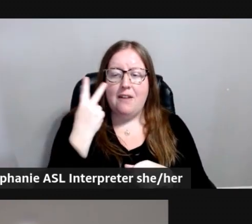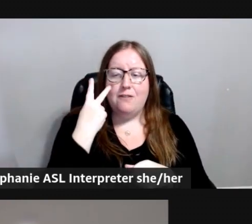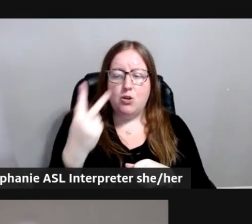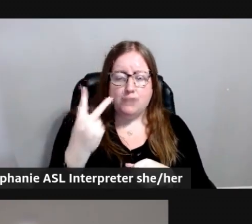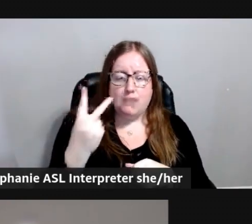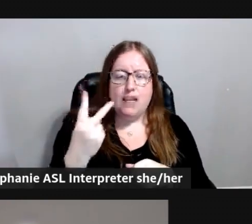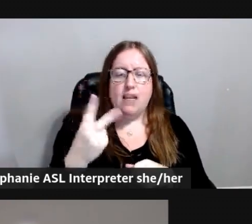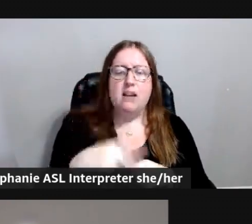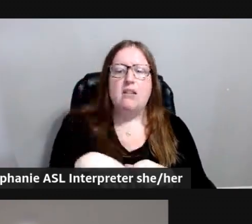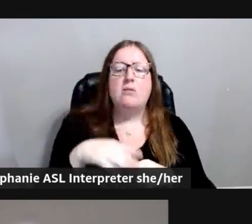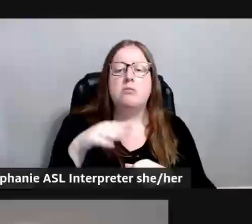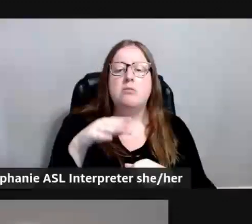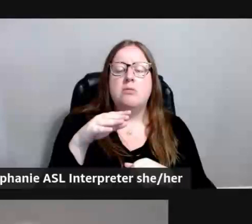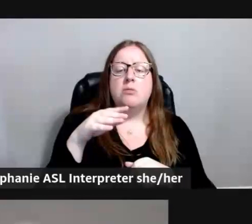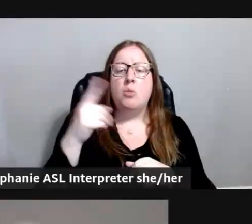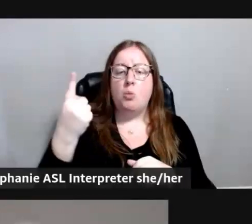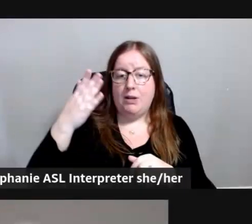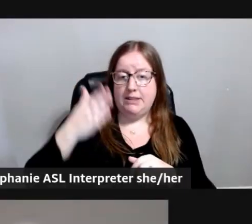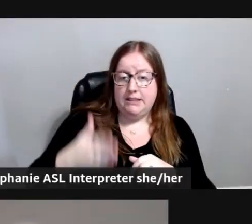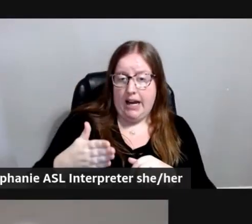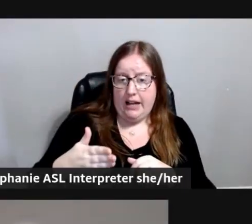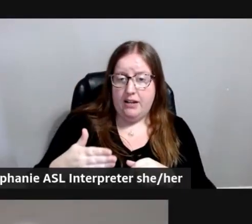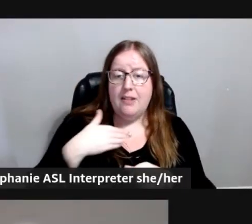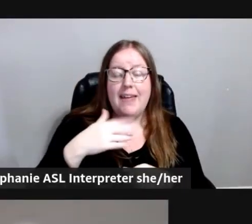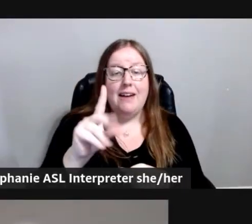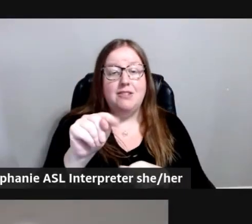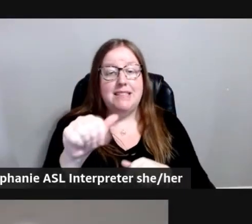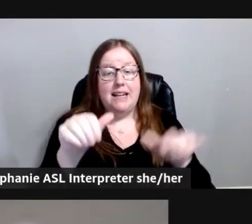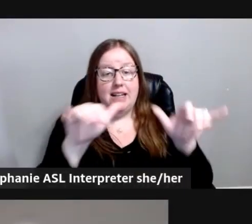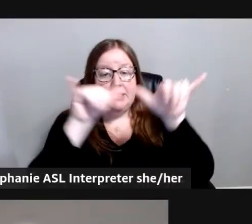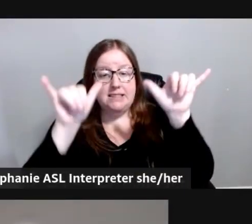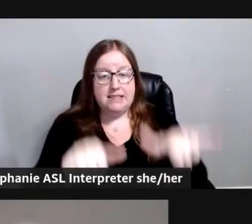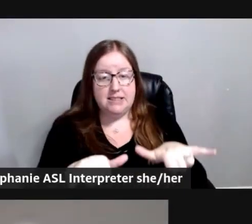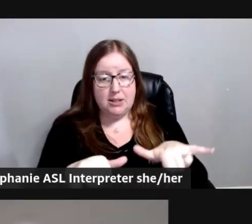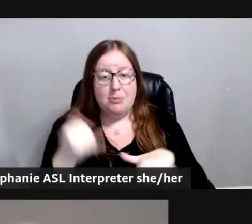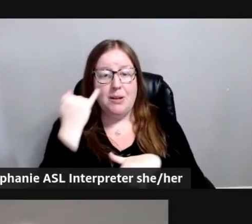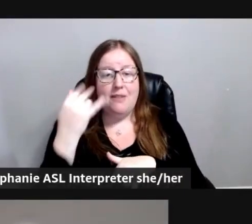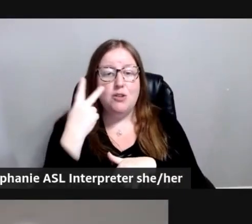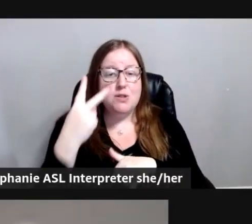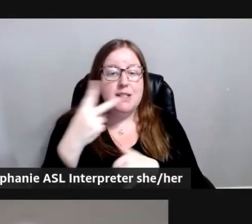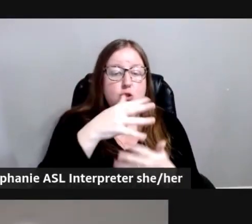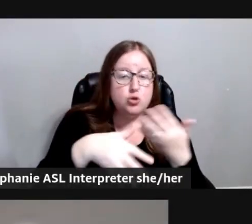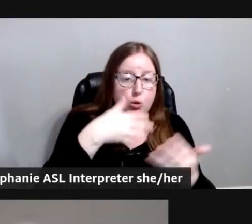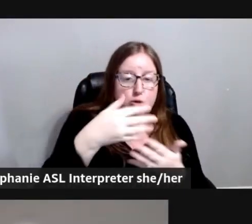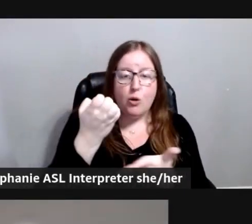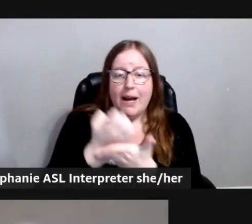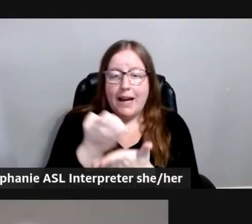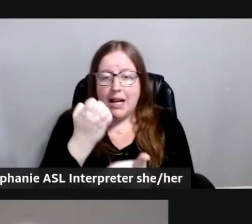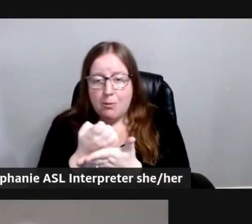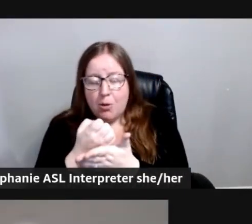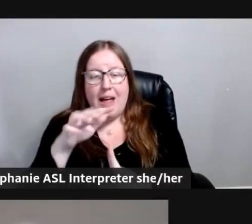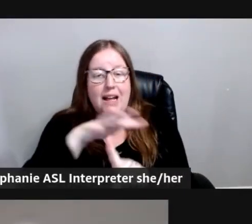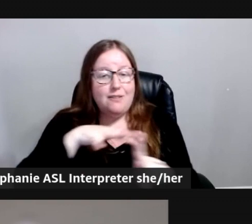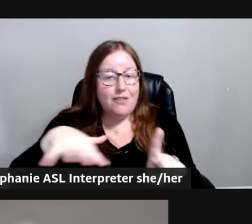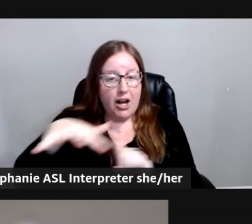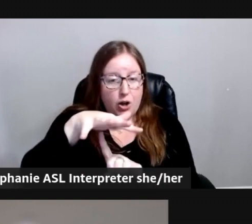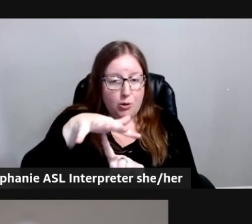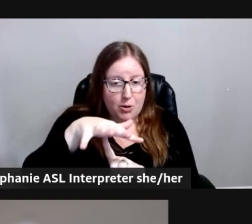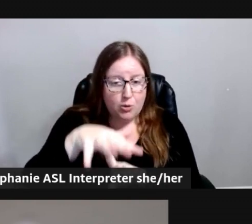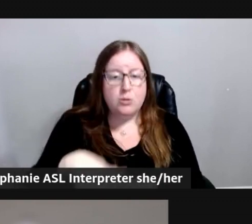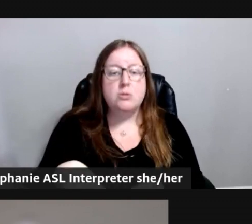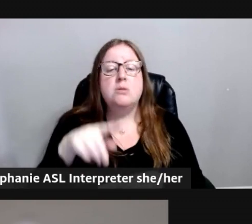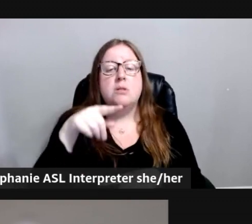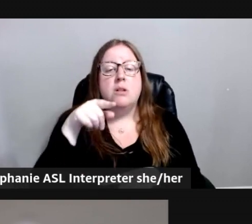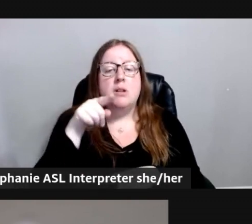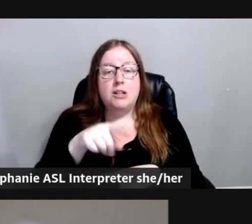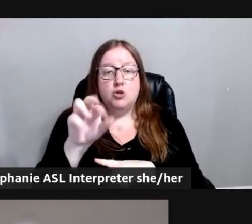side, right, there are like disparate data systems. So if you look at social, economical, environmental, and economic sources,